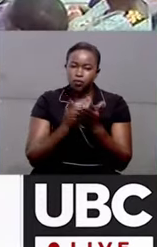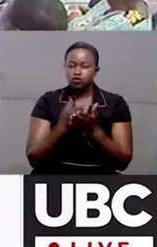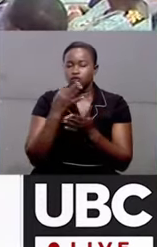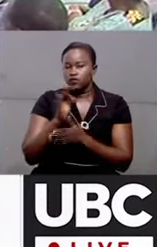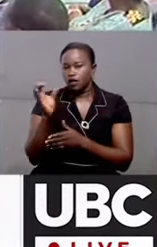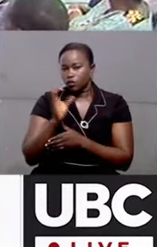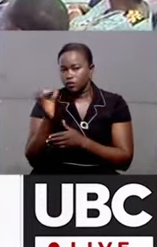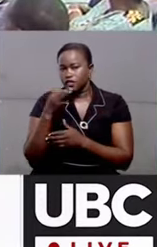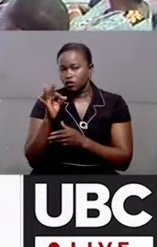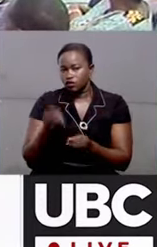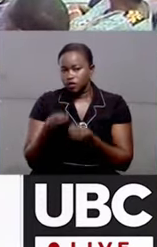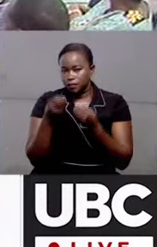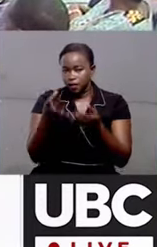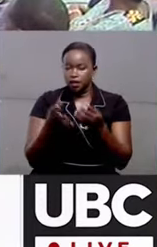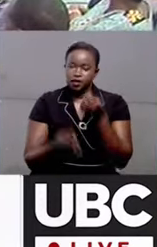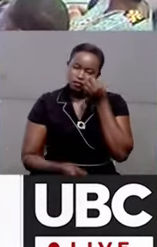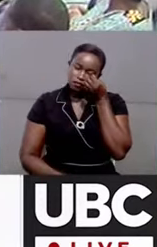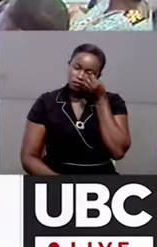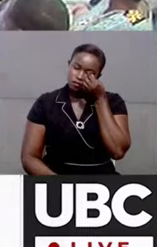Minister.